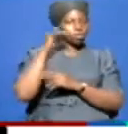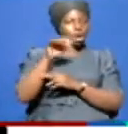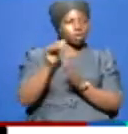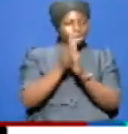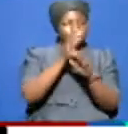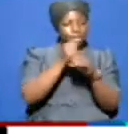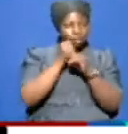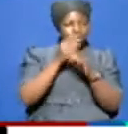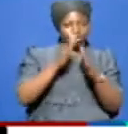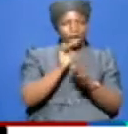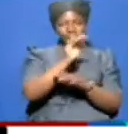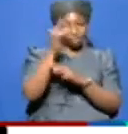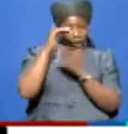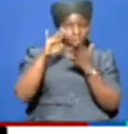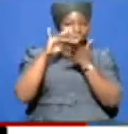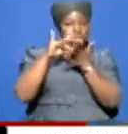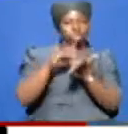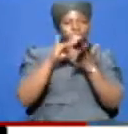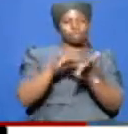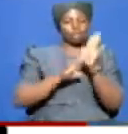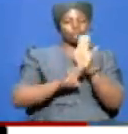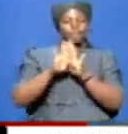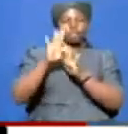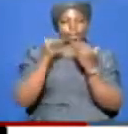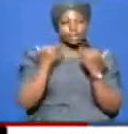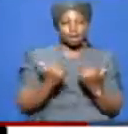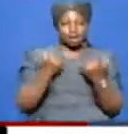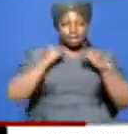emphasis on developing young athletes.